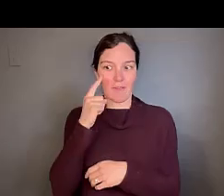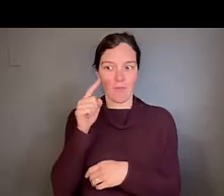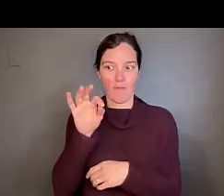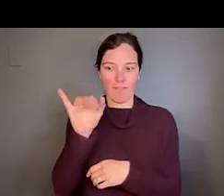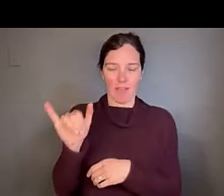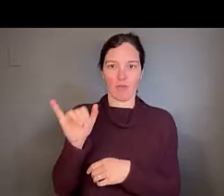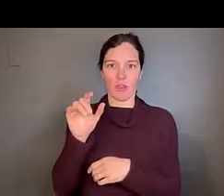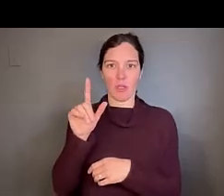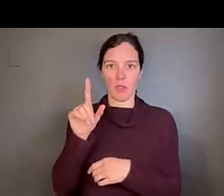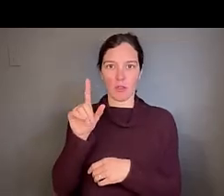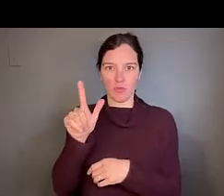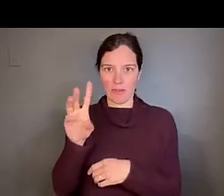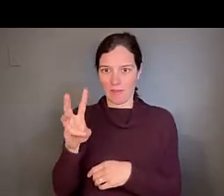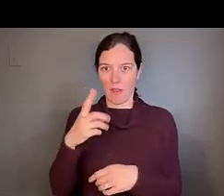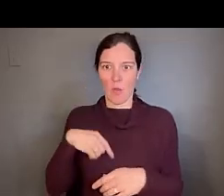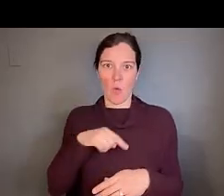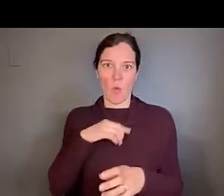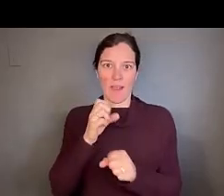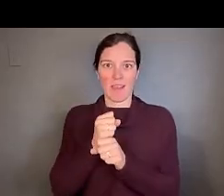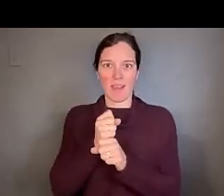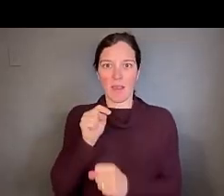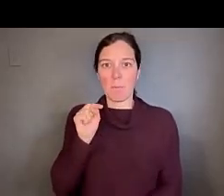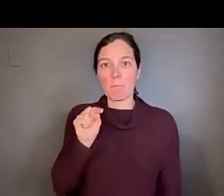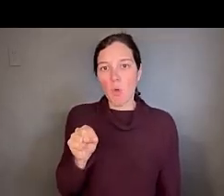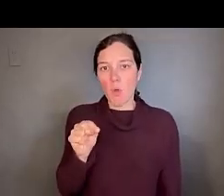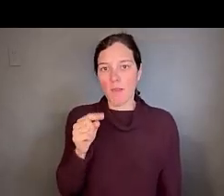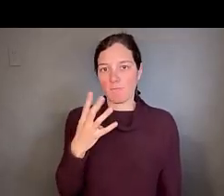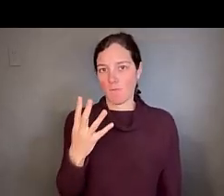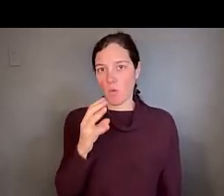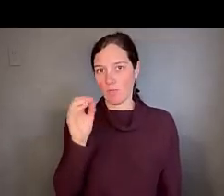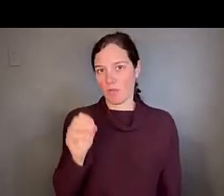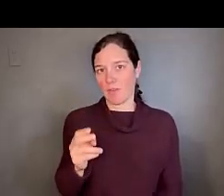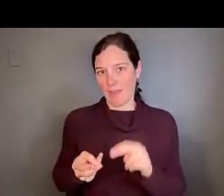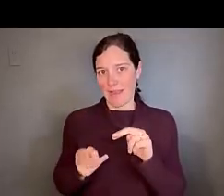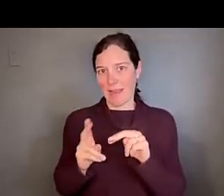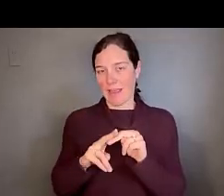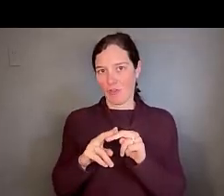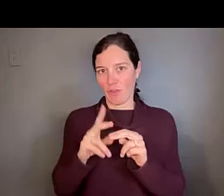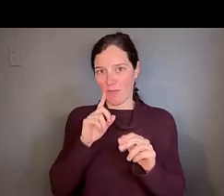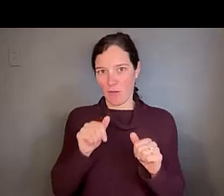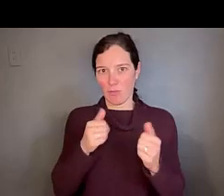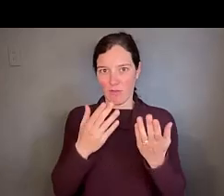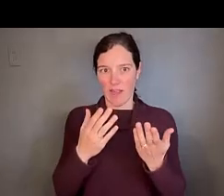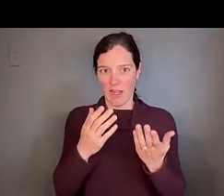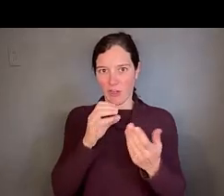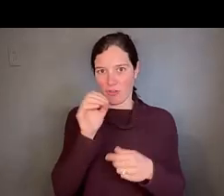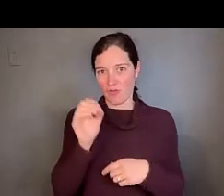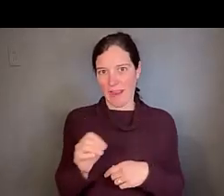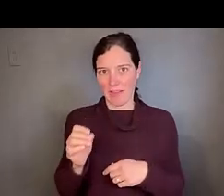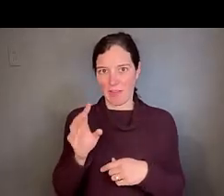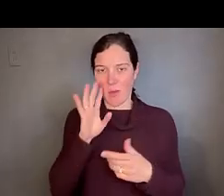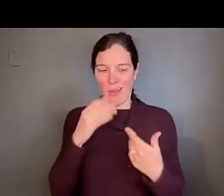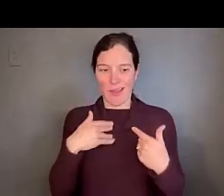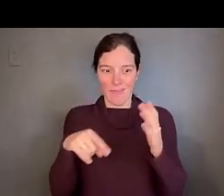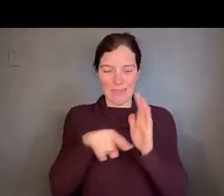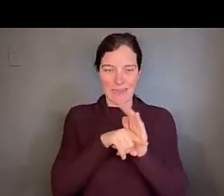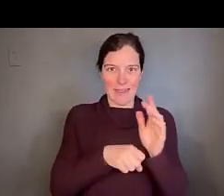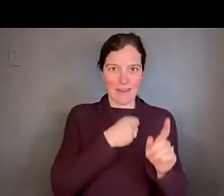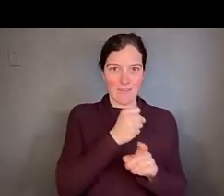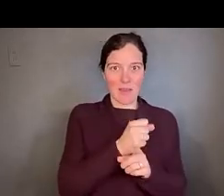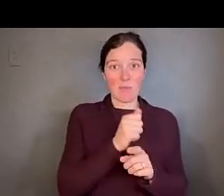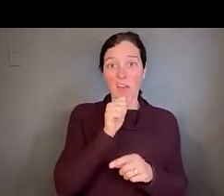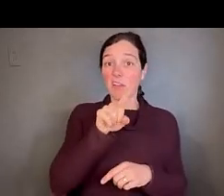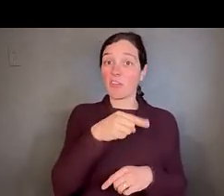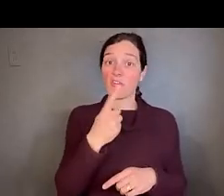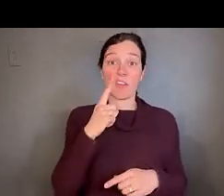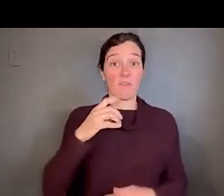26, we are basically getting a 0.4% increase in provider rates. That's going to have a negative impact, not just